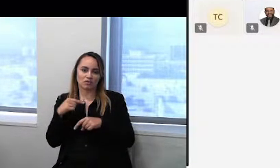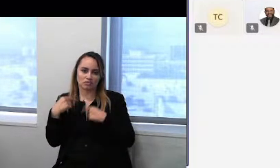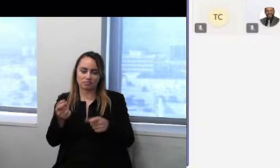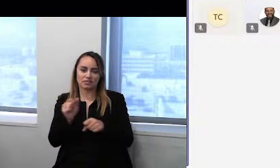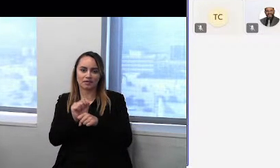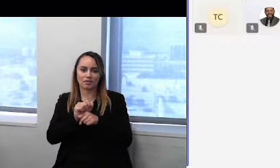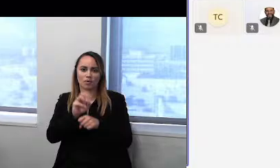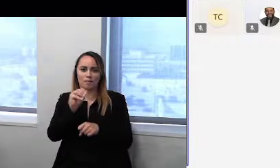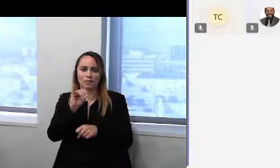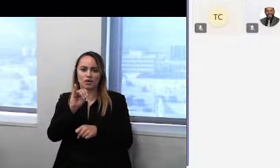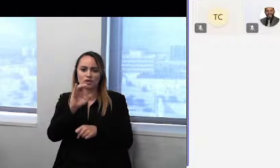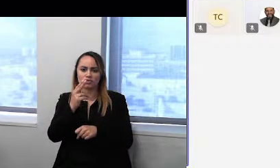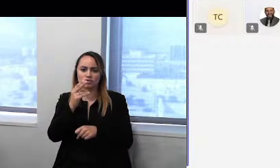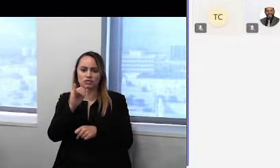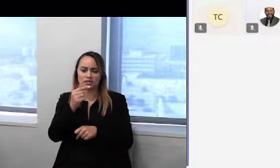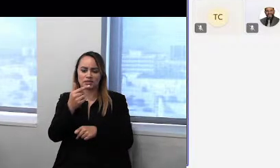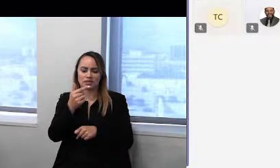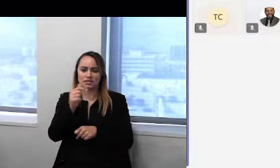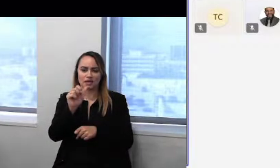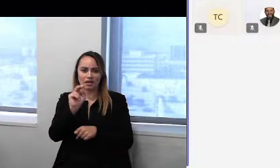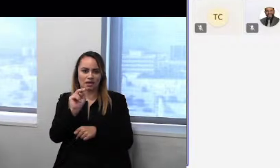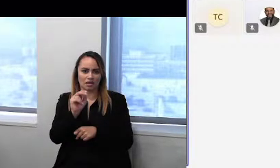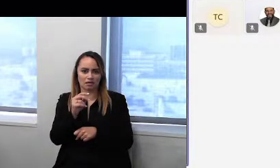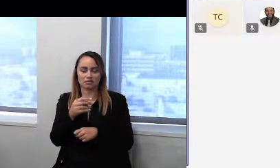Would you say that you have such a plan right now?